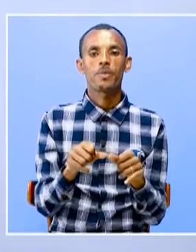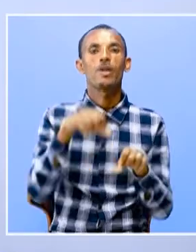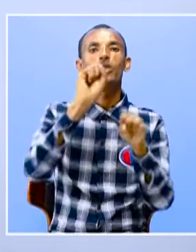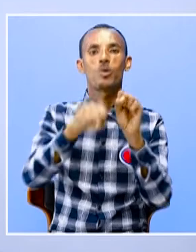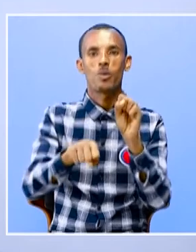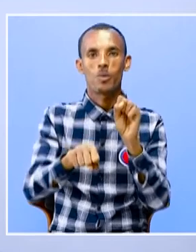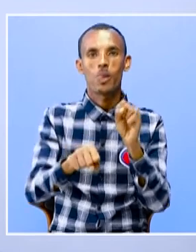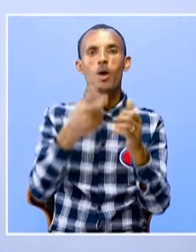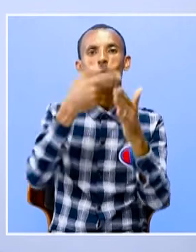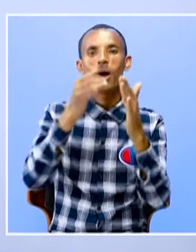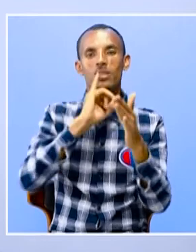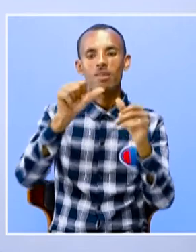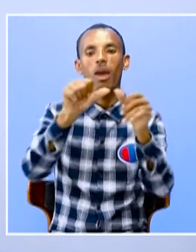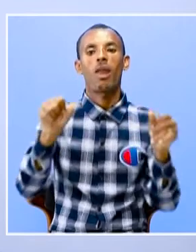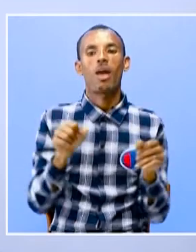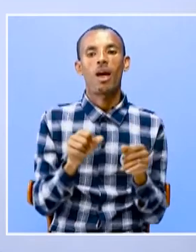So, what's area?